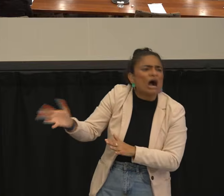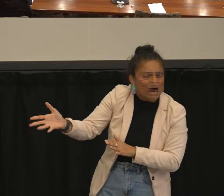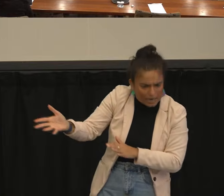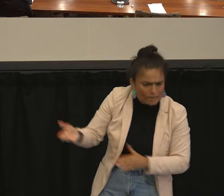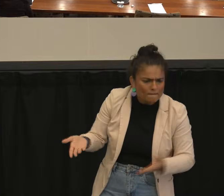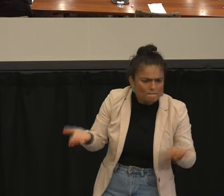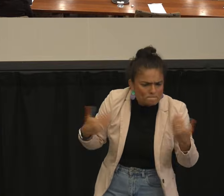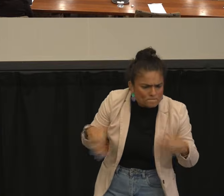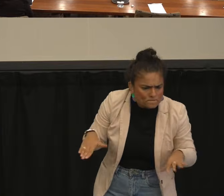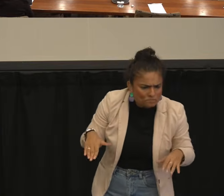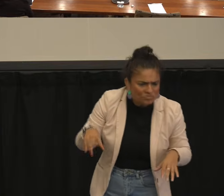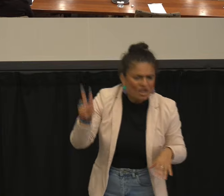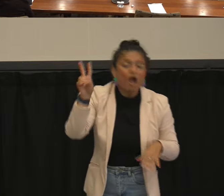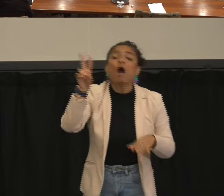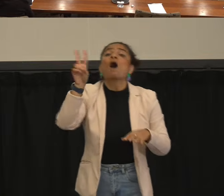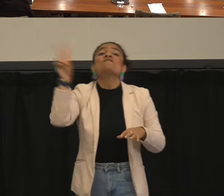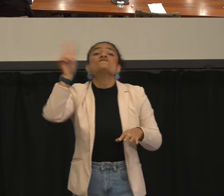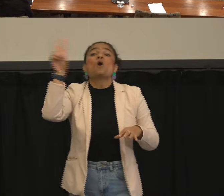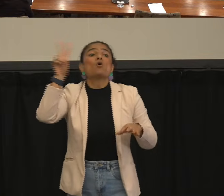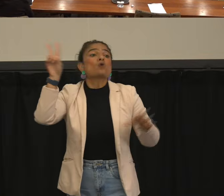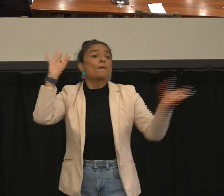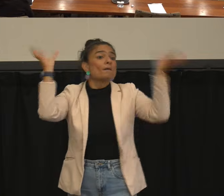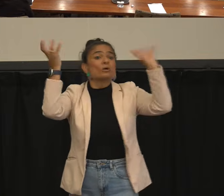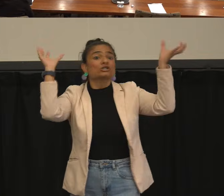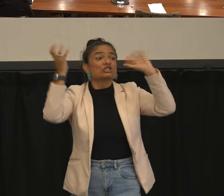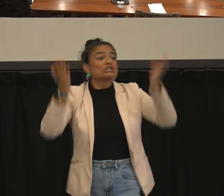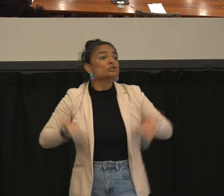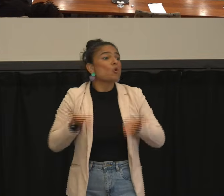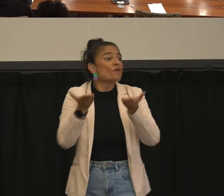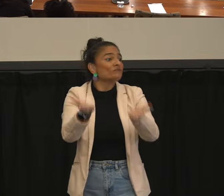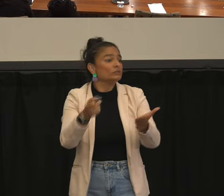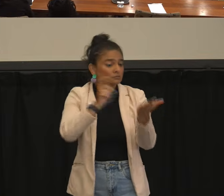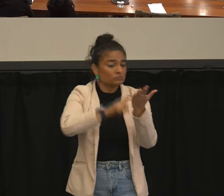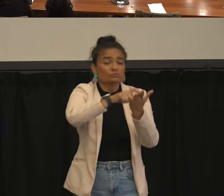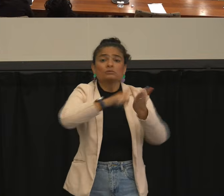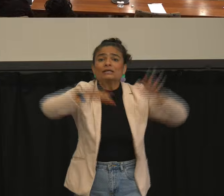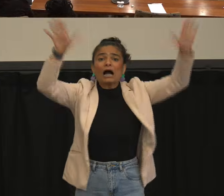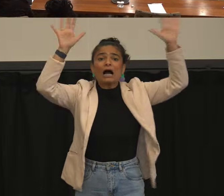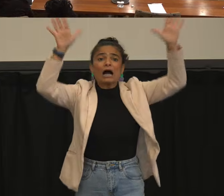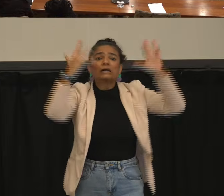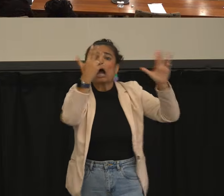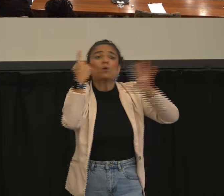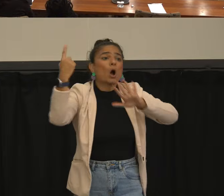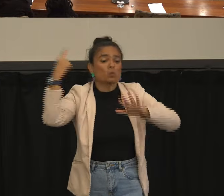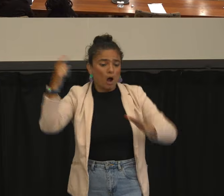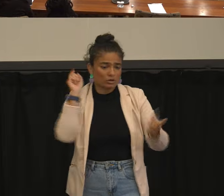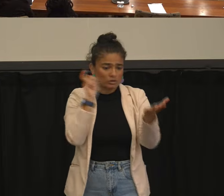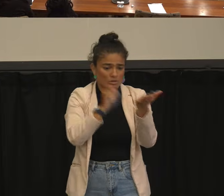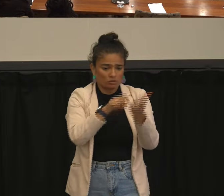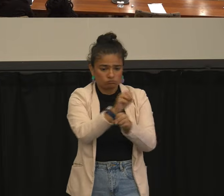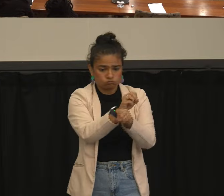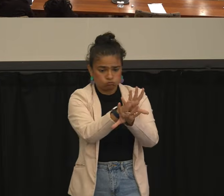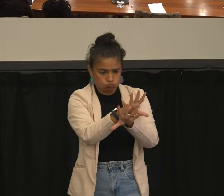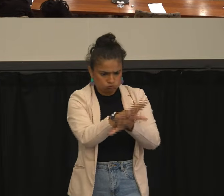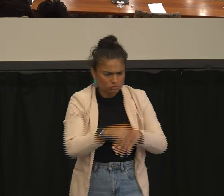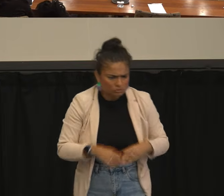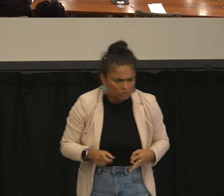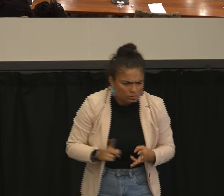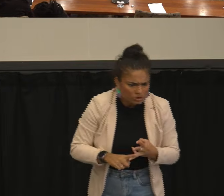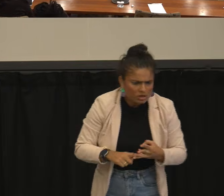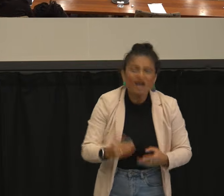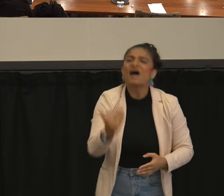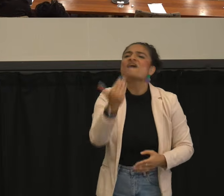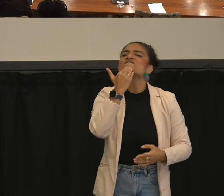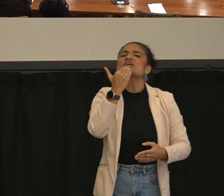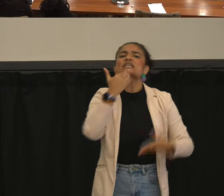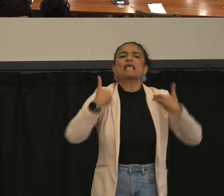between deaf and hearing communities with 7 videos. We have Vodacom Emergency Services that you can